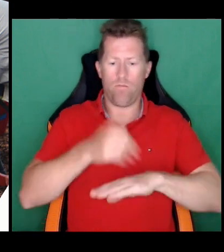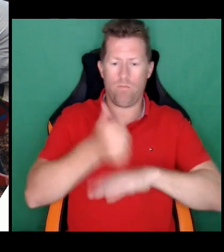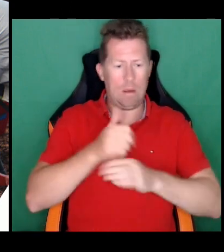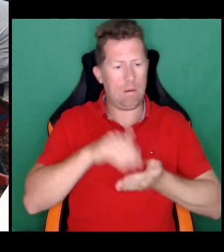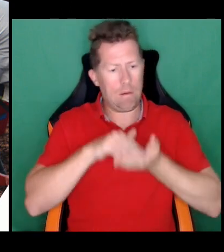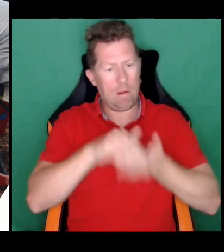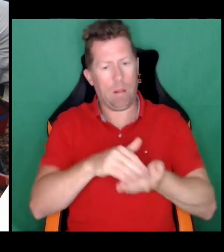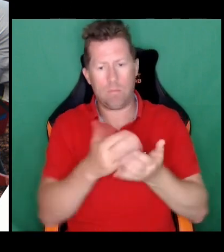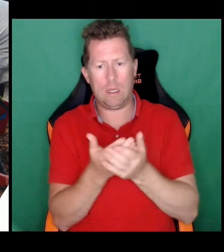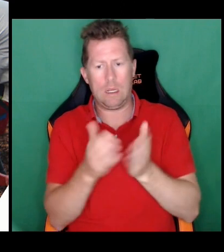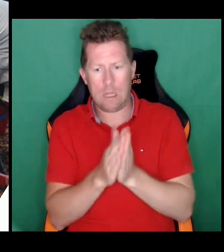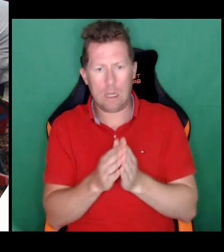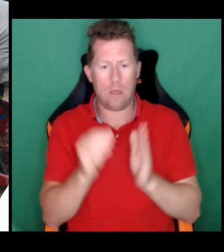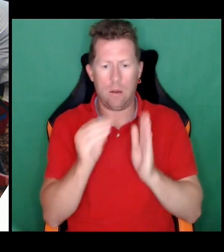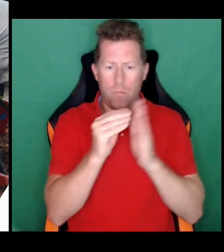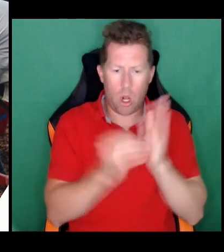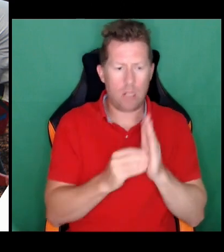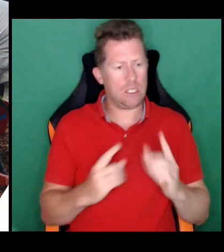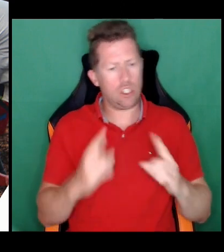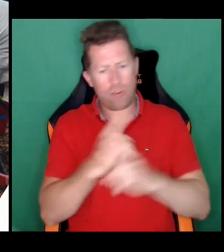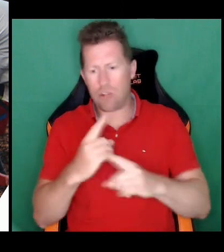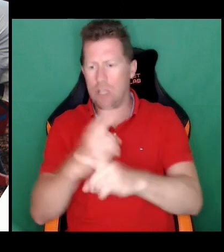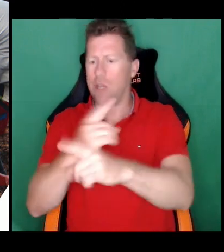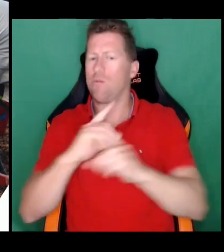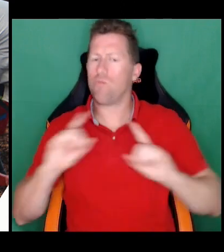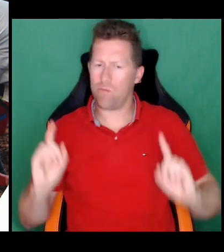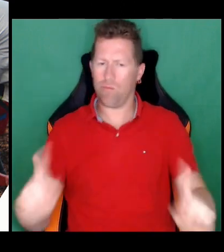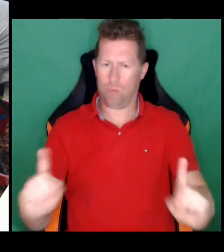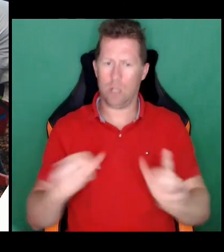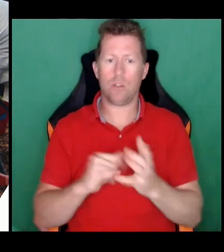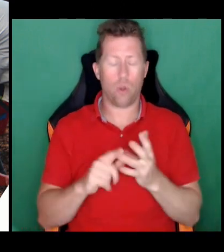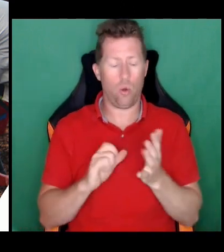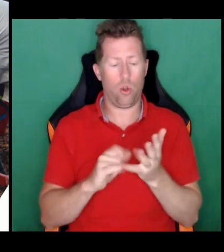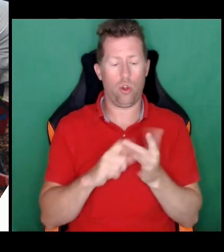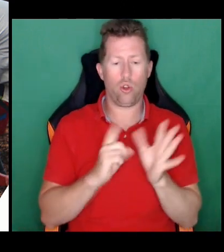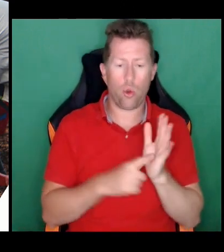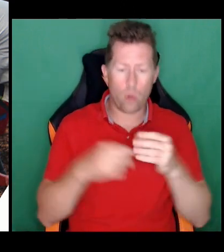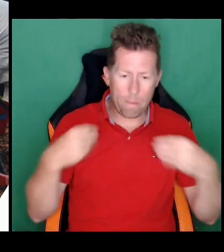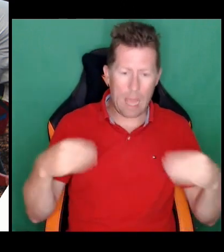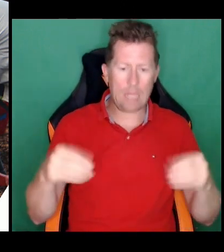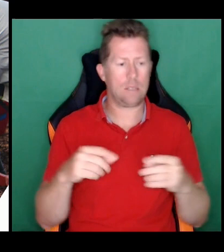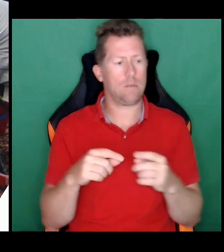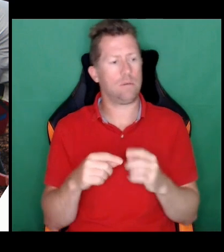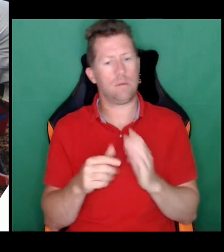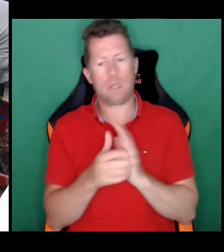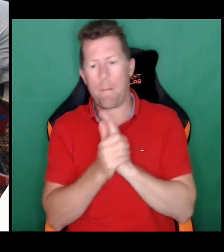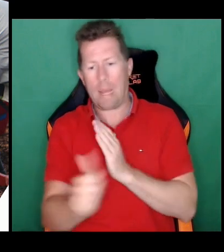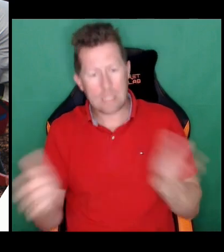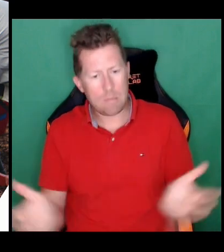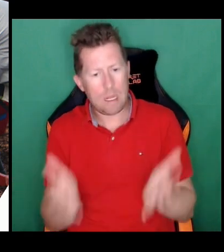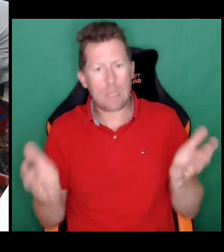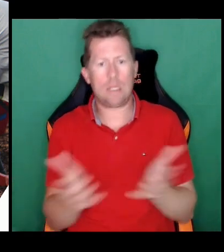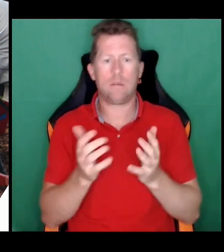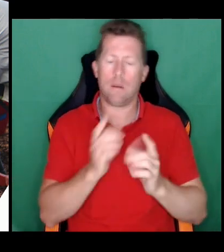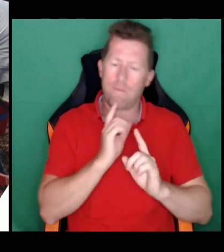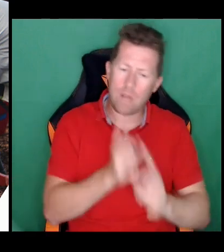approaches to affecting change. So we do a lot of social marketing, capacity building and training, advisory, so on and